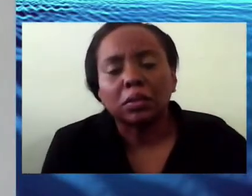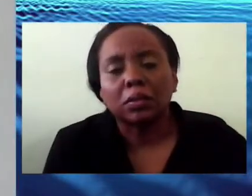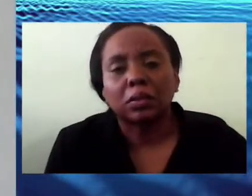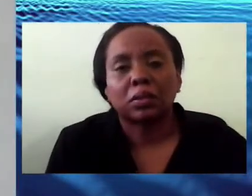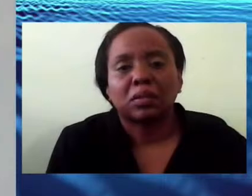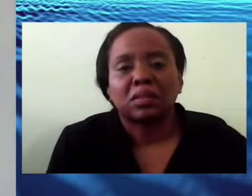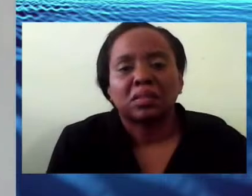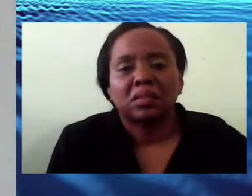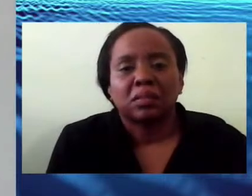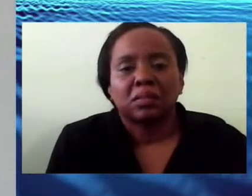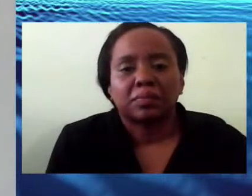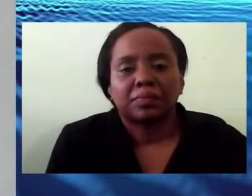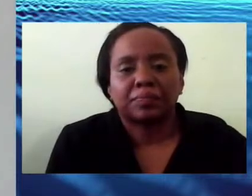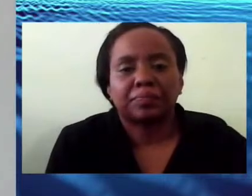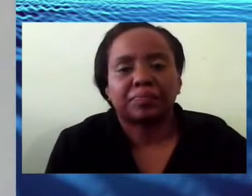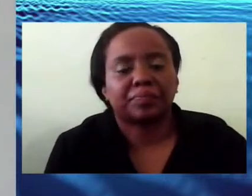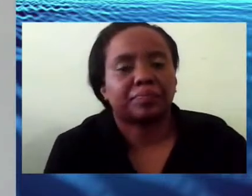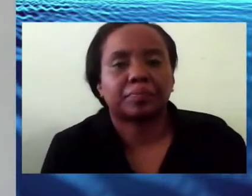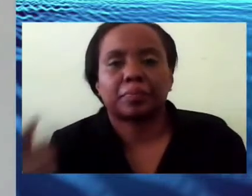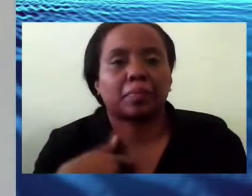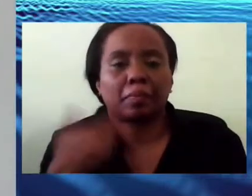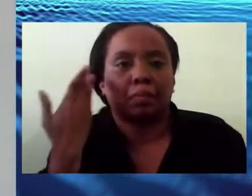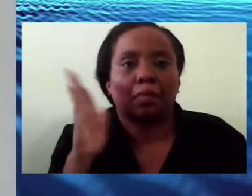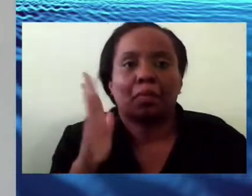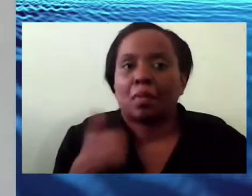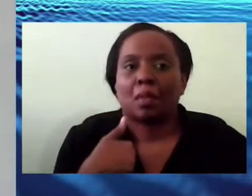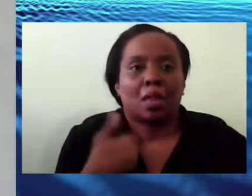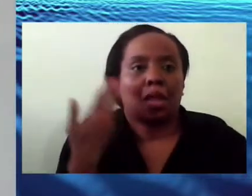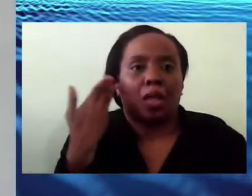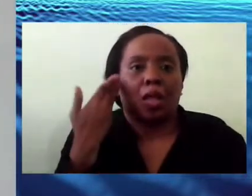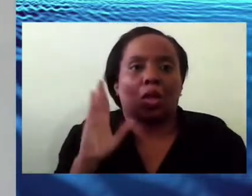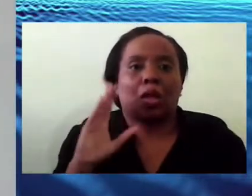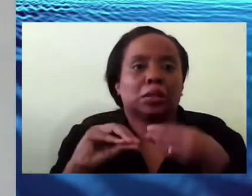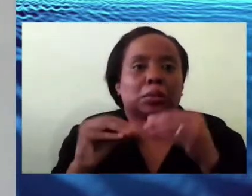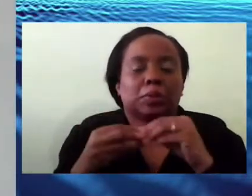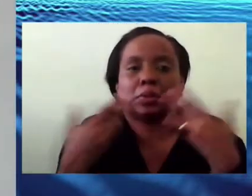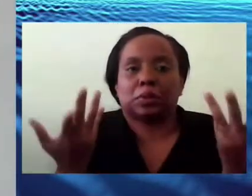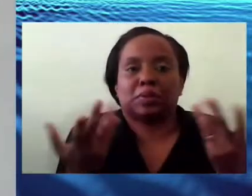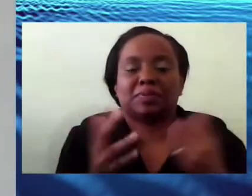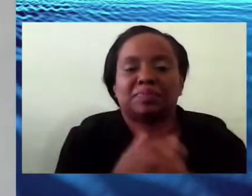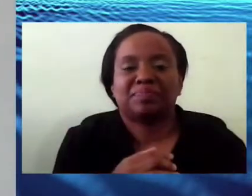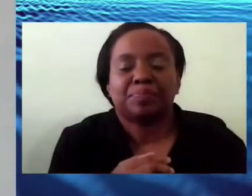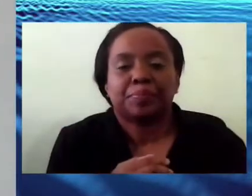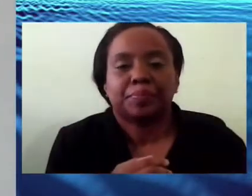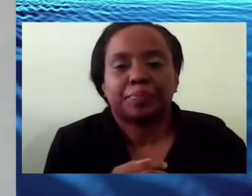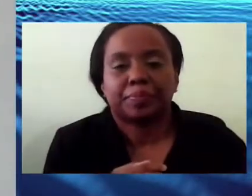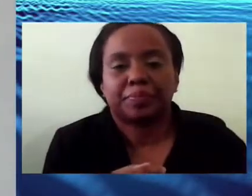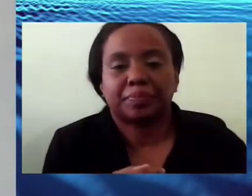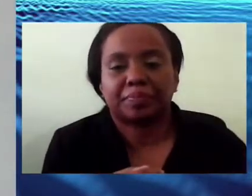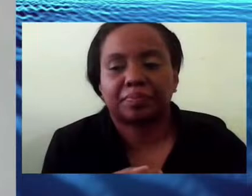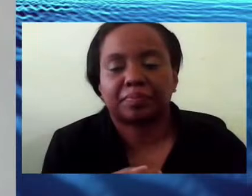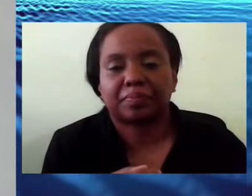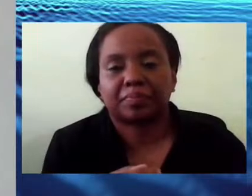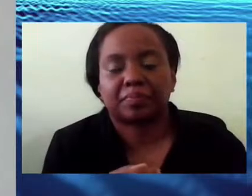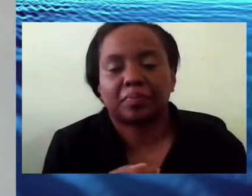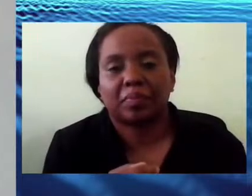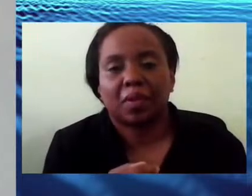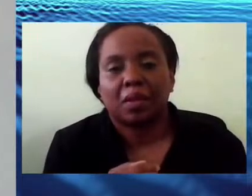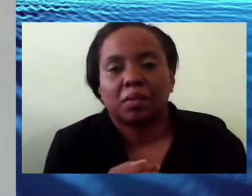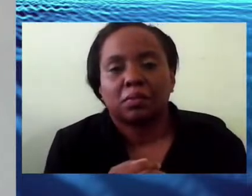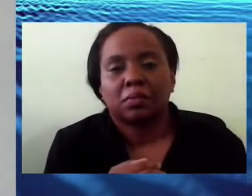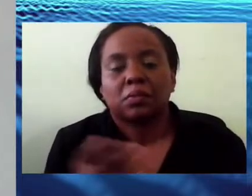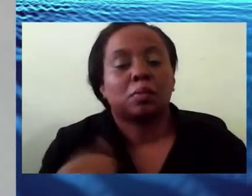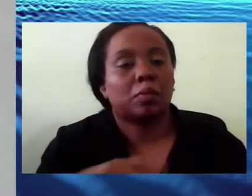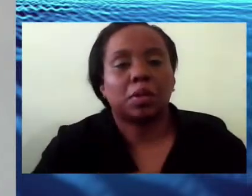Barry, I cannot give you any number because we are satisfied that we do not have all